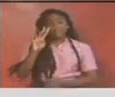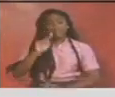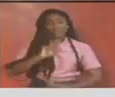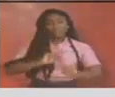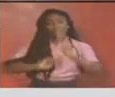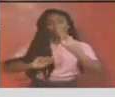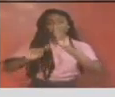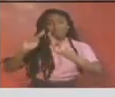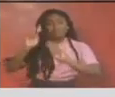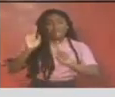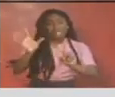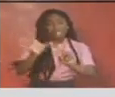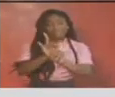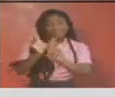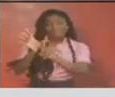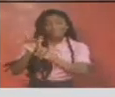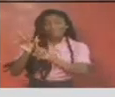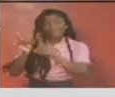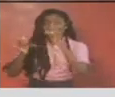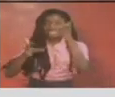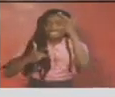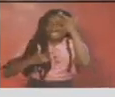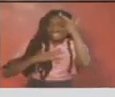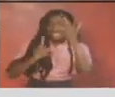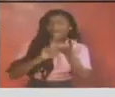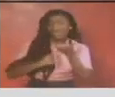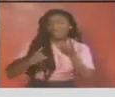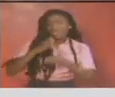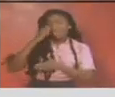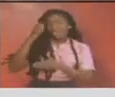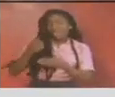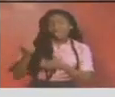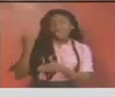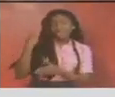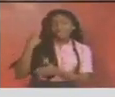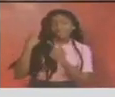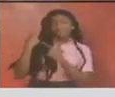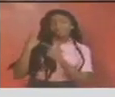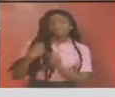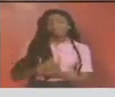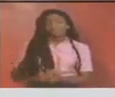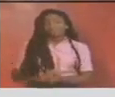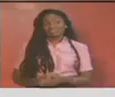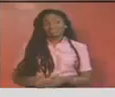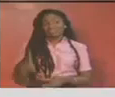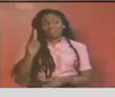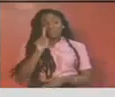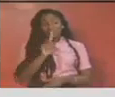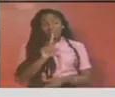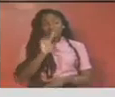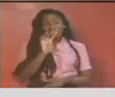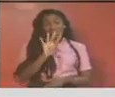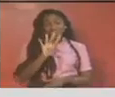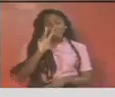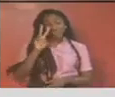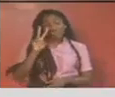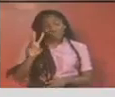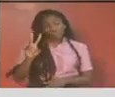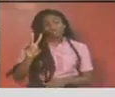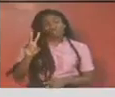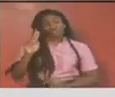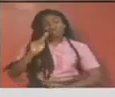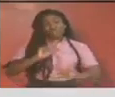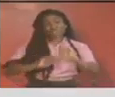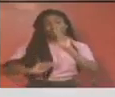weekend alone, and 142 cases for the first 3 weeks of March, versus 149 for all of